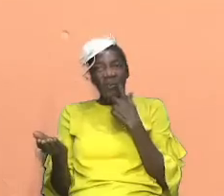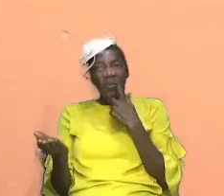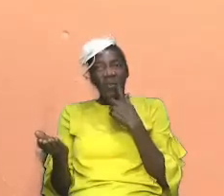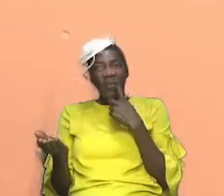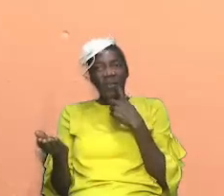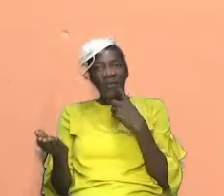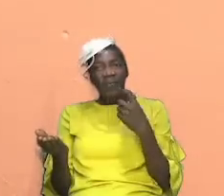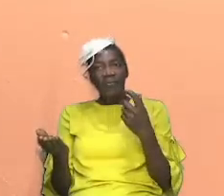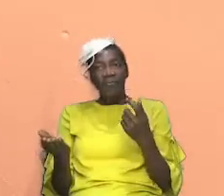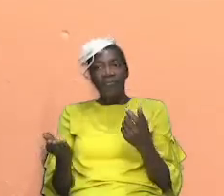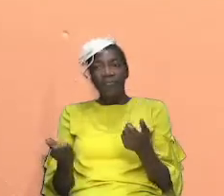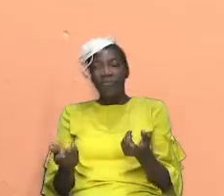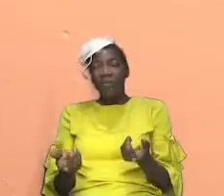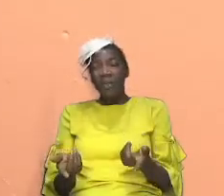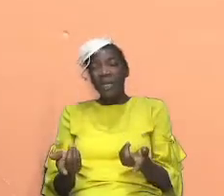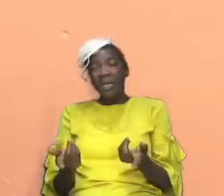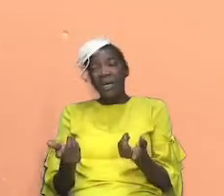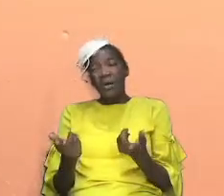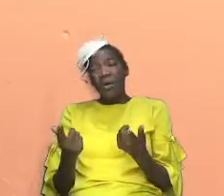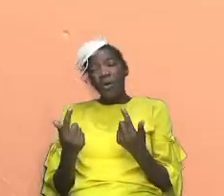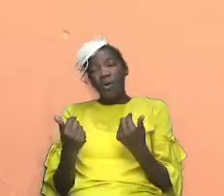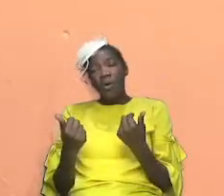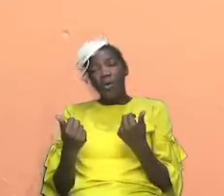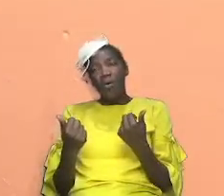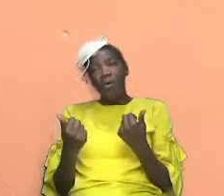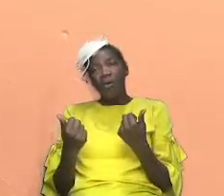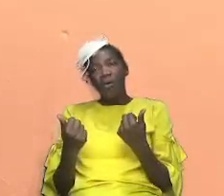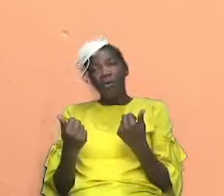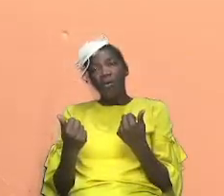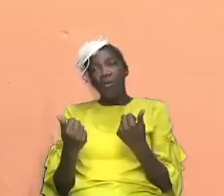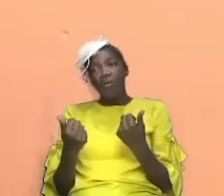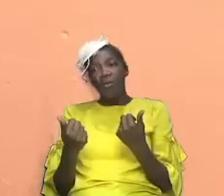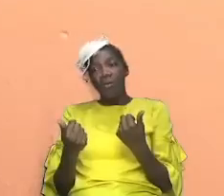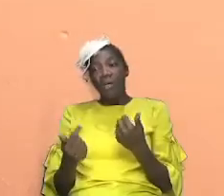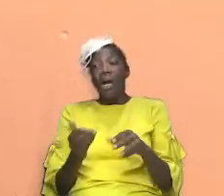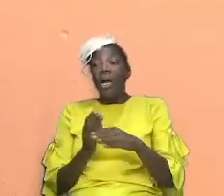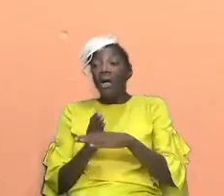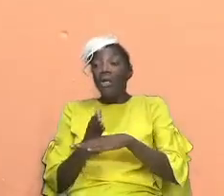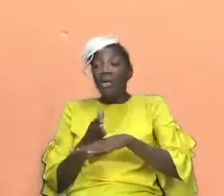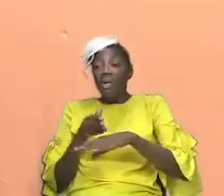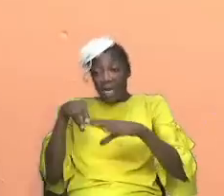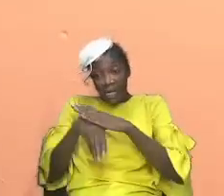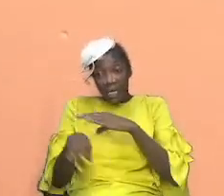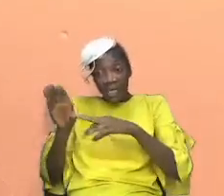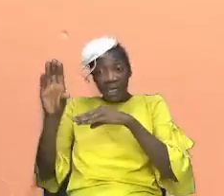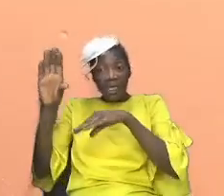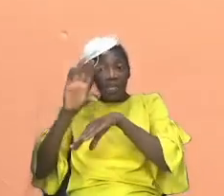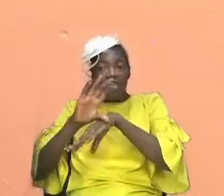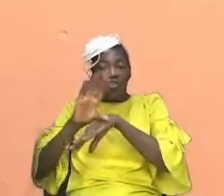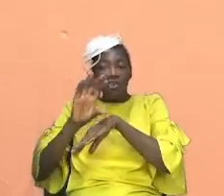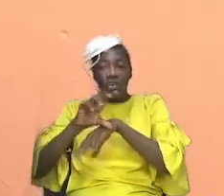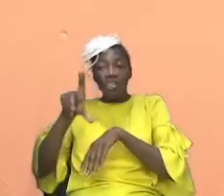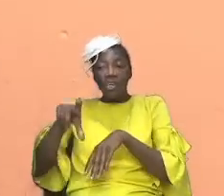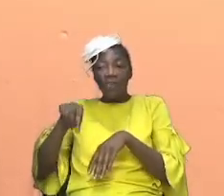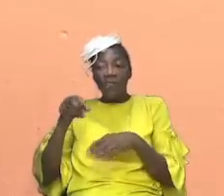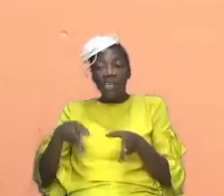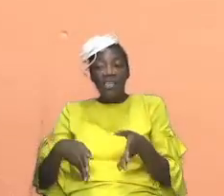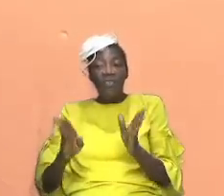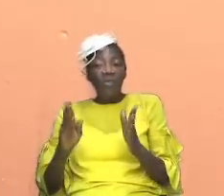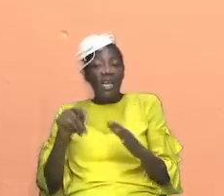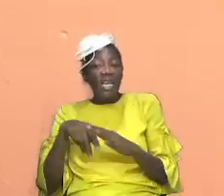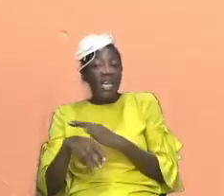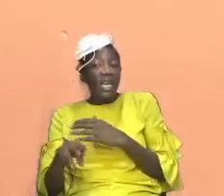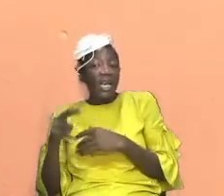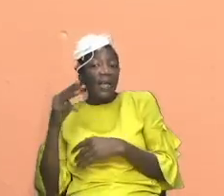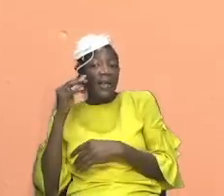permeates somehow across the church circles that find its way into the minds